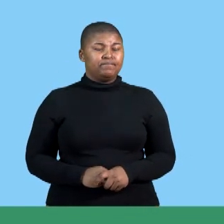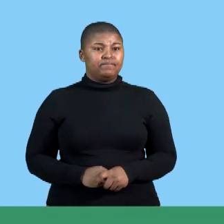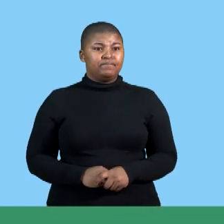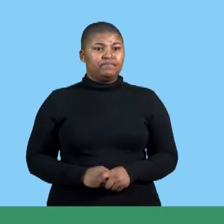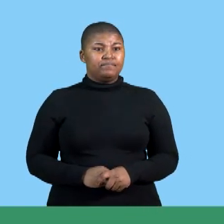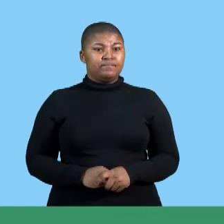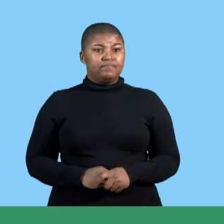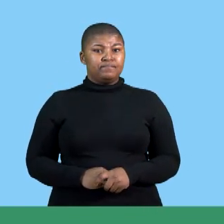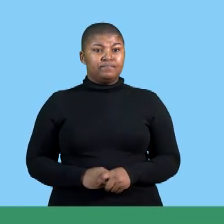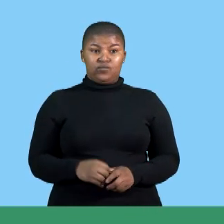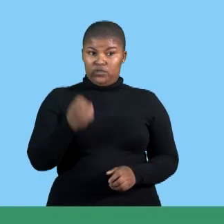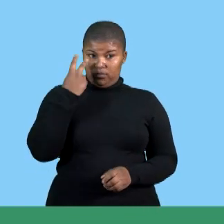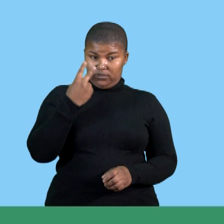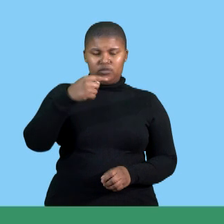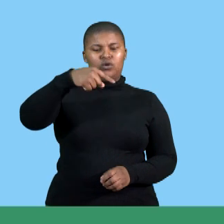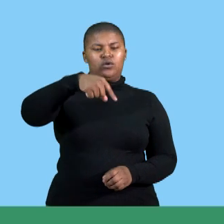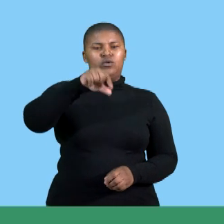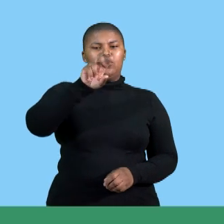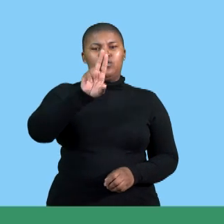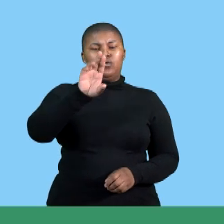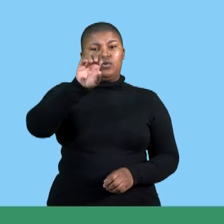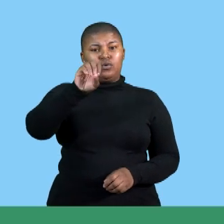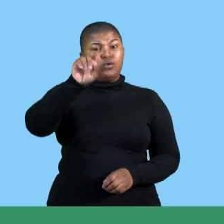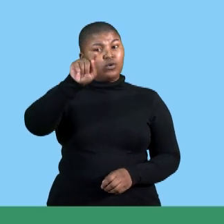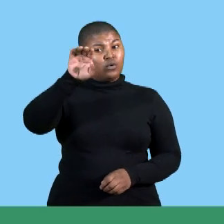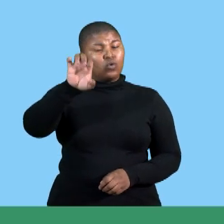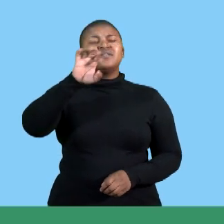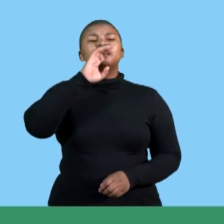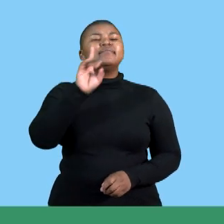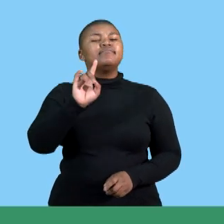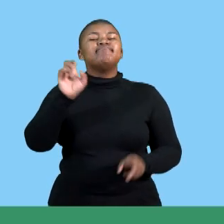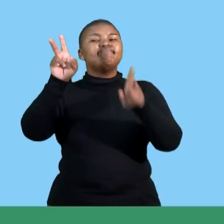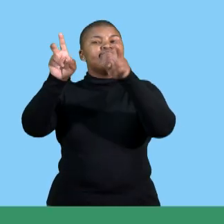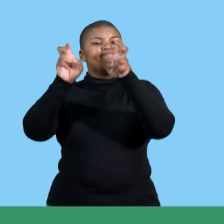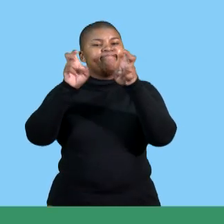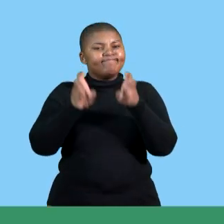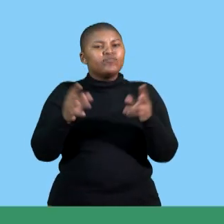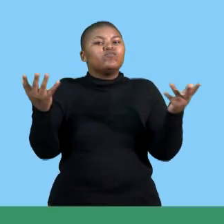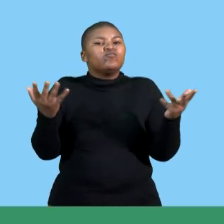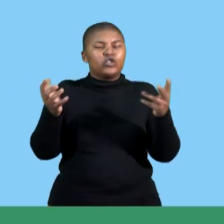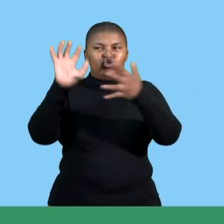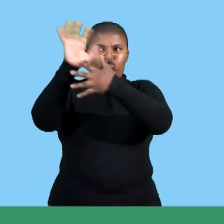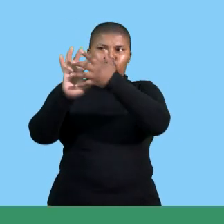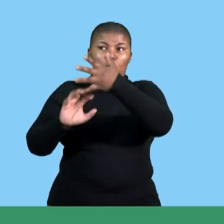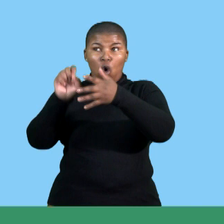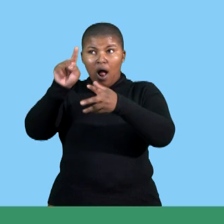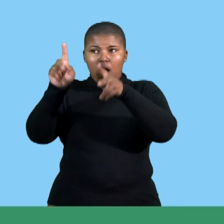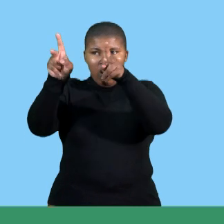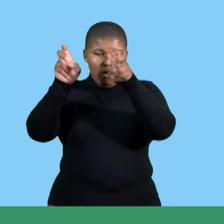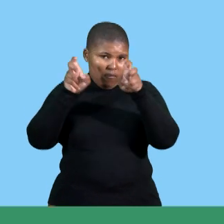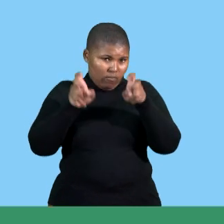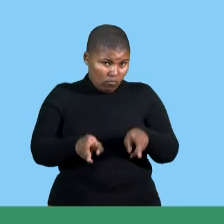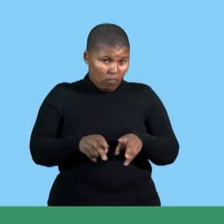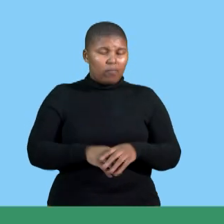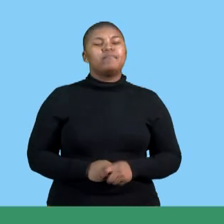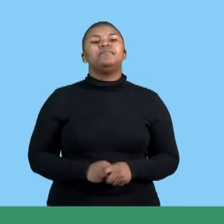finding 2 things here. The first one is to quote. Where are we quoting from? From the scenario above. This